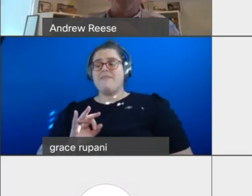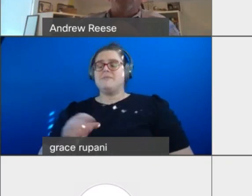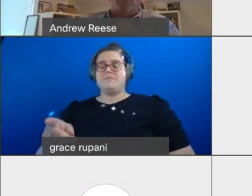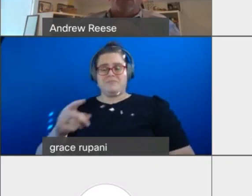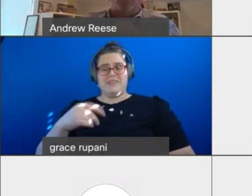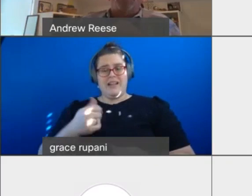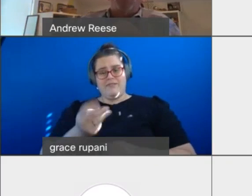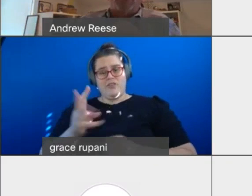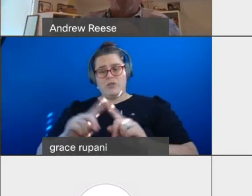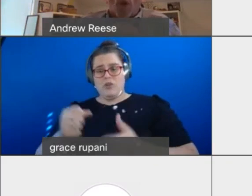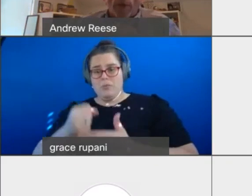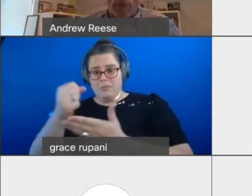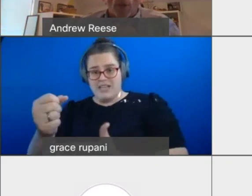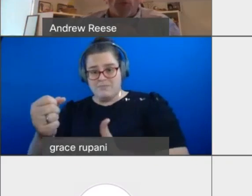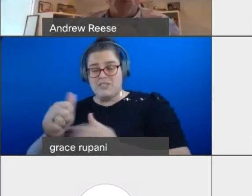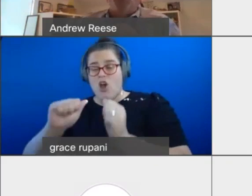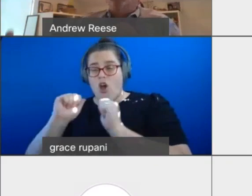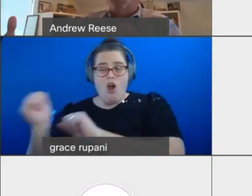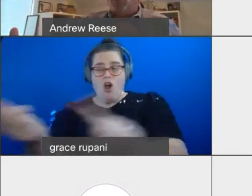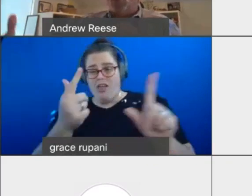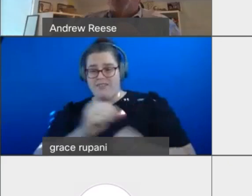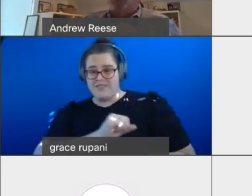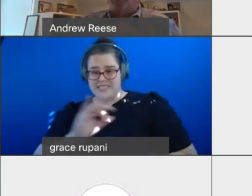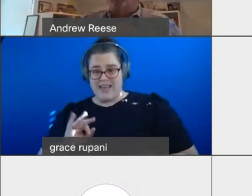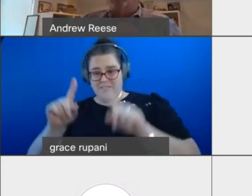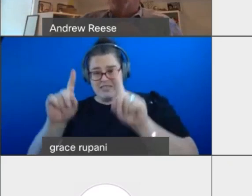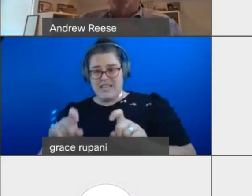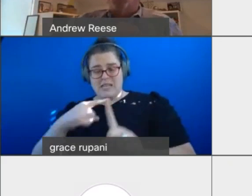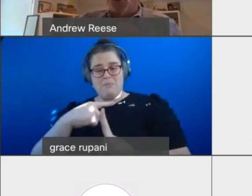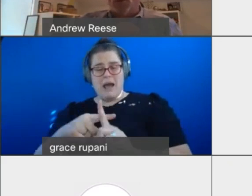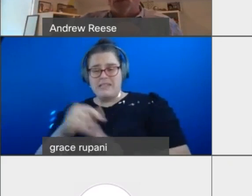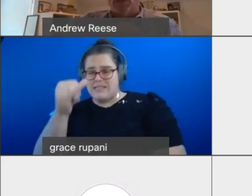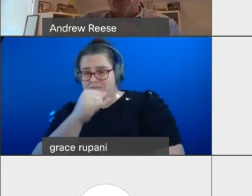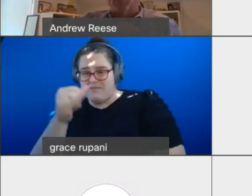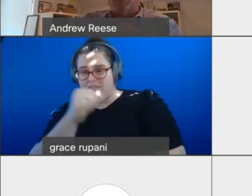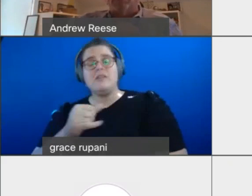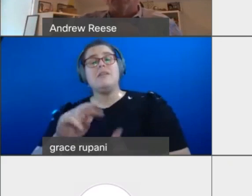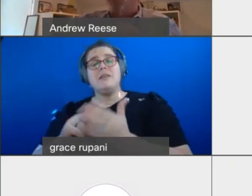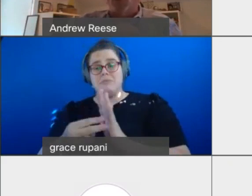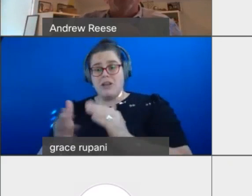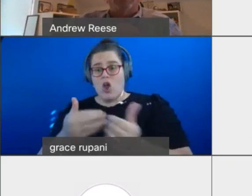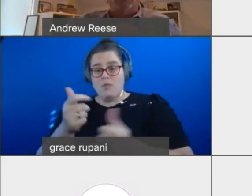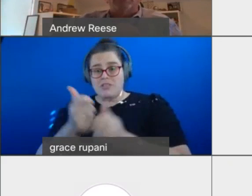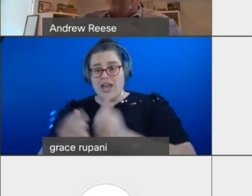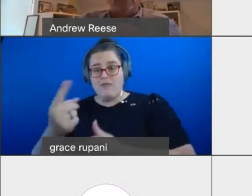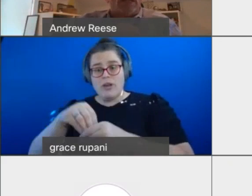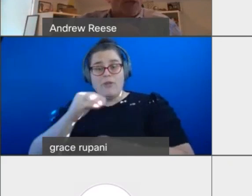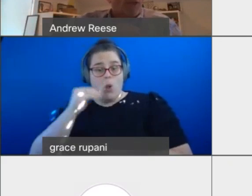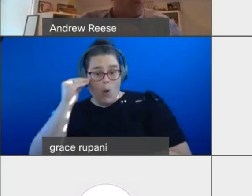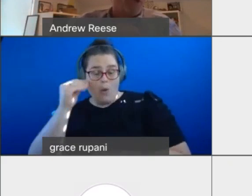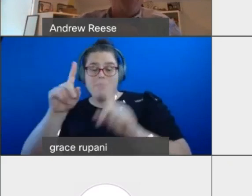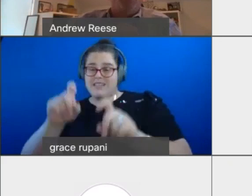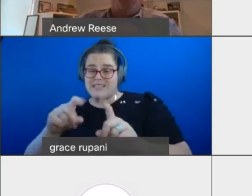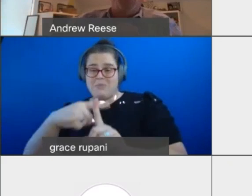positive. In one of those, almost everyone in the home also tested positive. Fortunately, to date, in